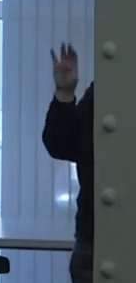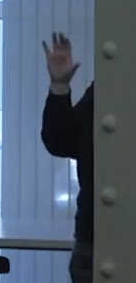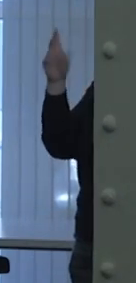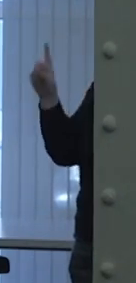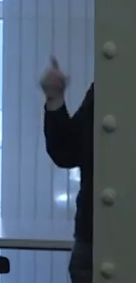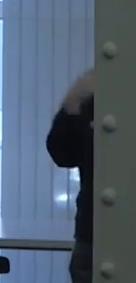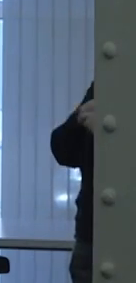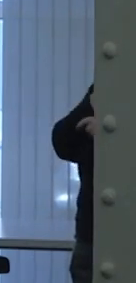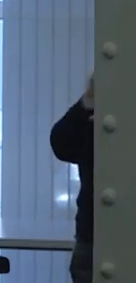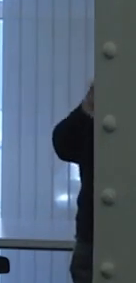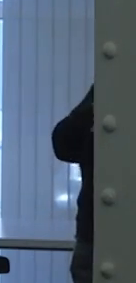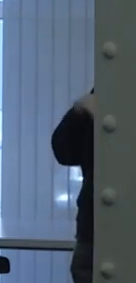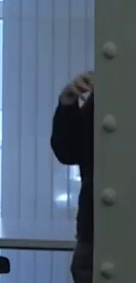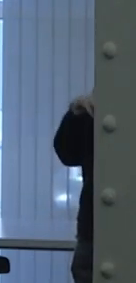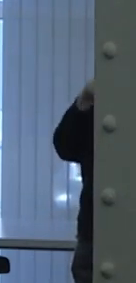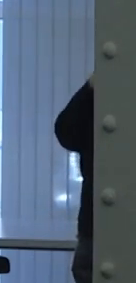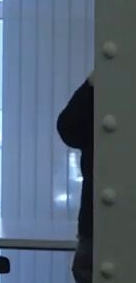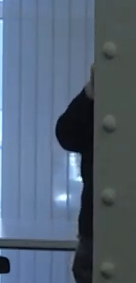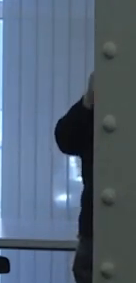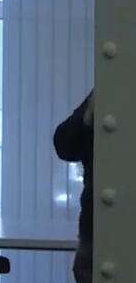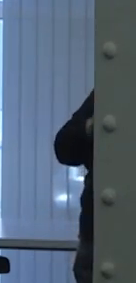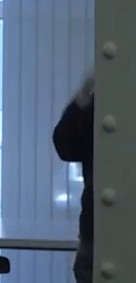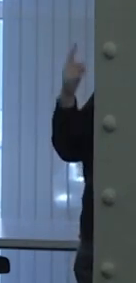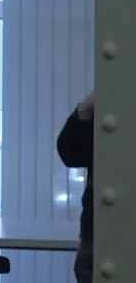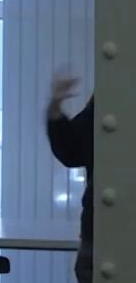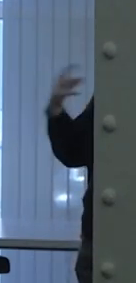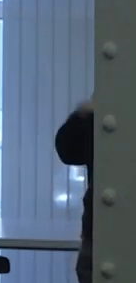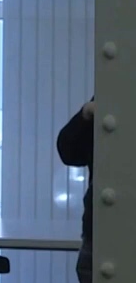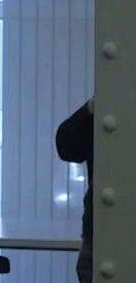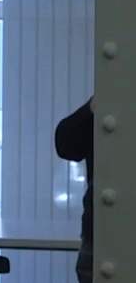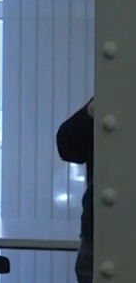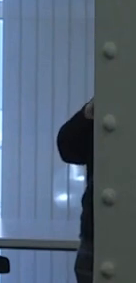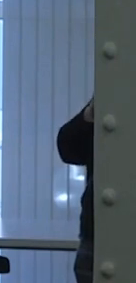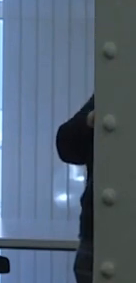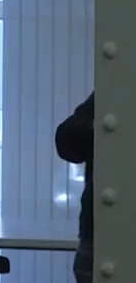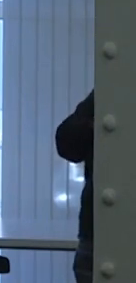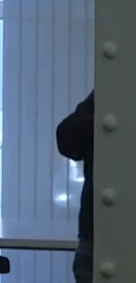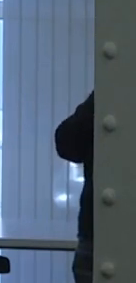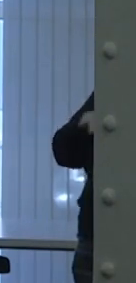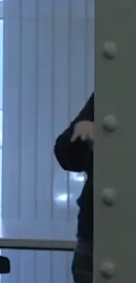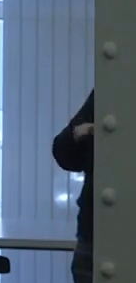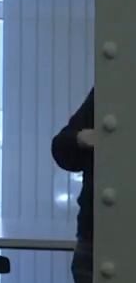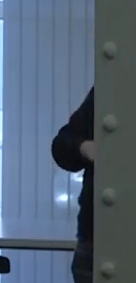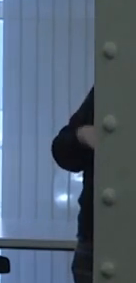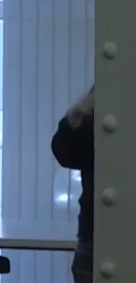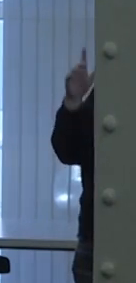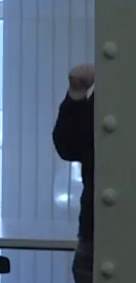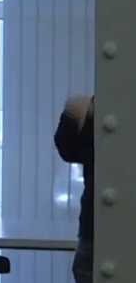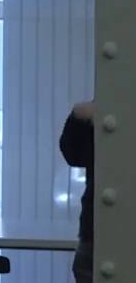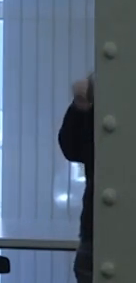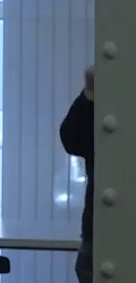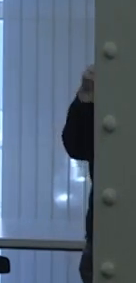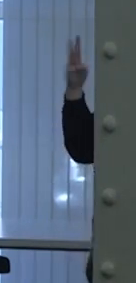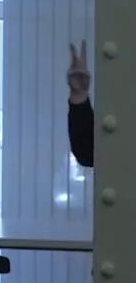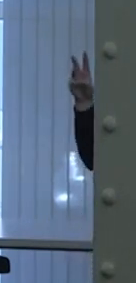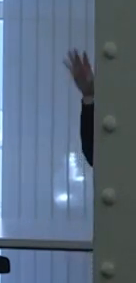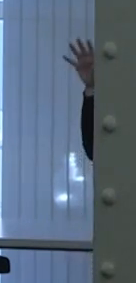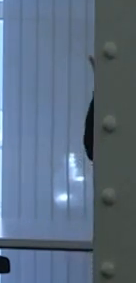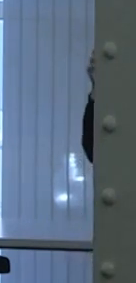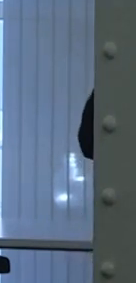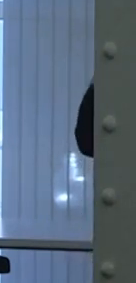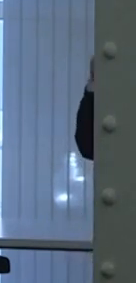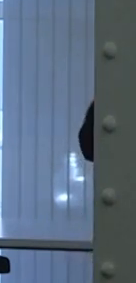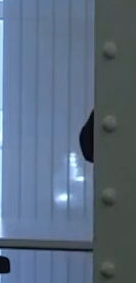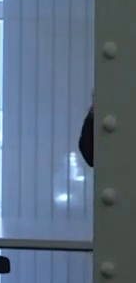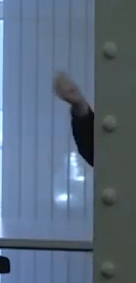that the council's agenda always takes into account intersectional oppressions. In 2016, the council received dozens of letters